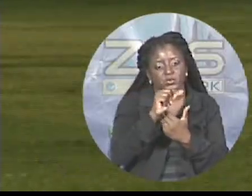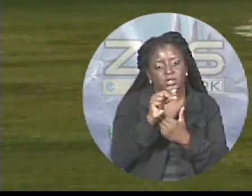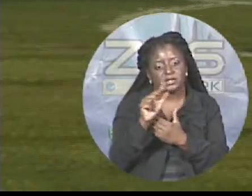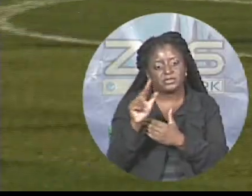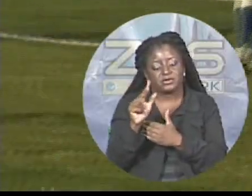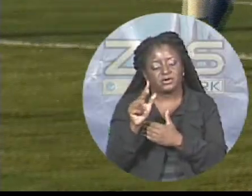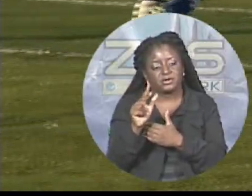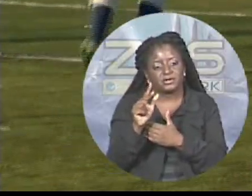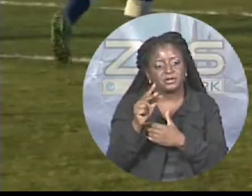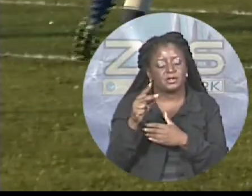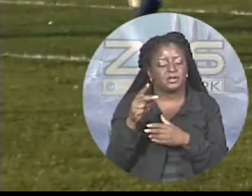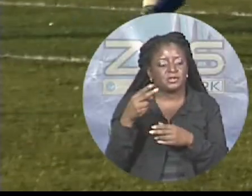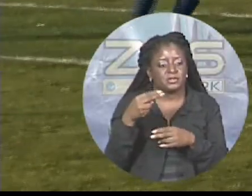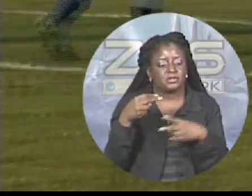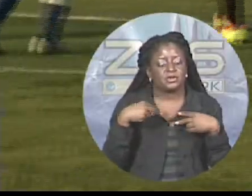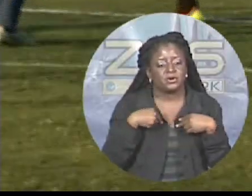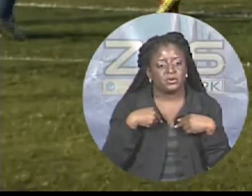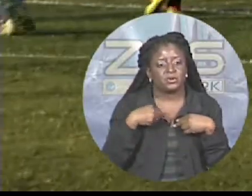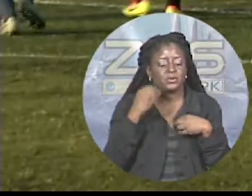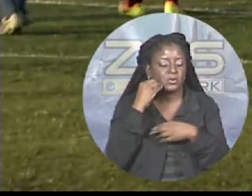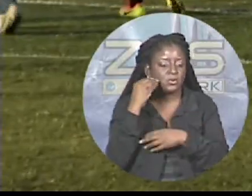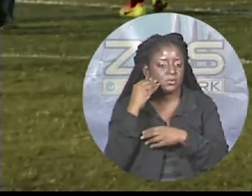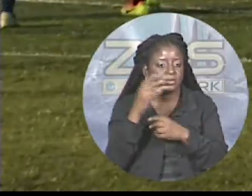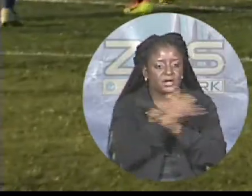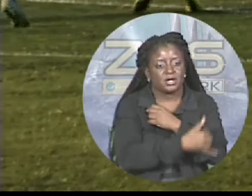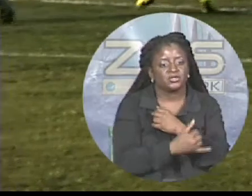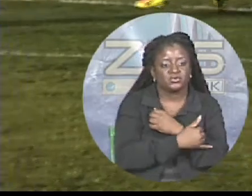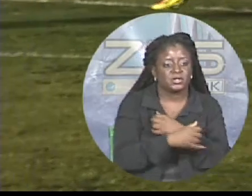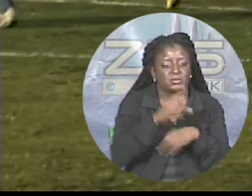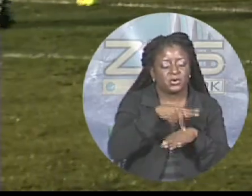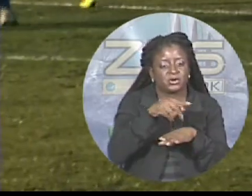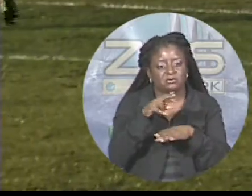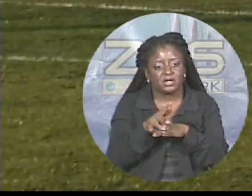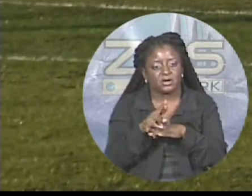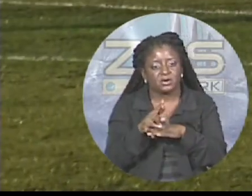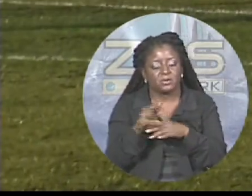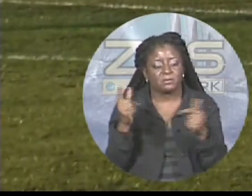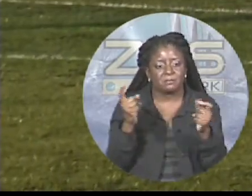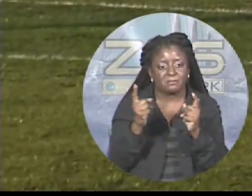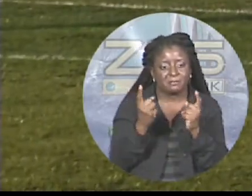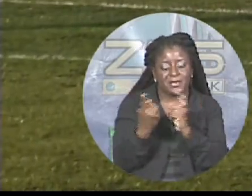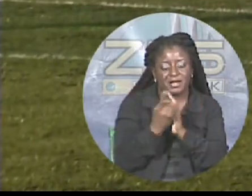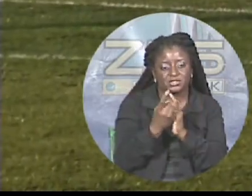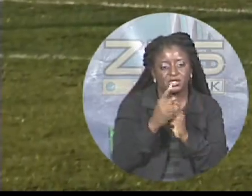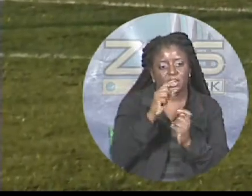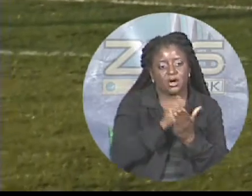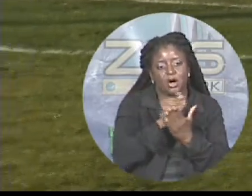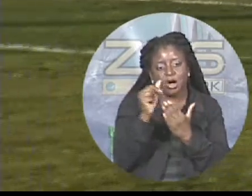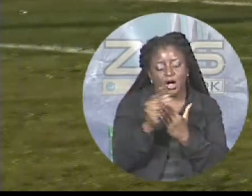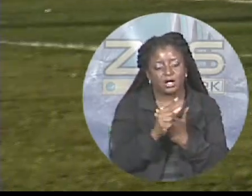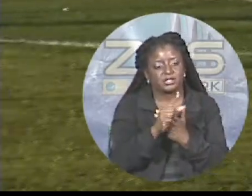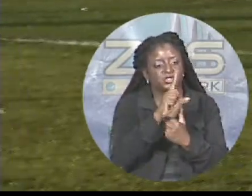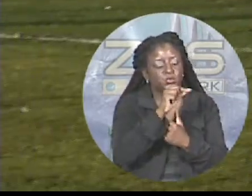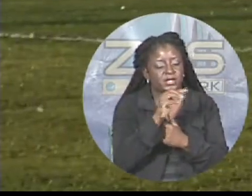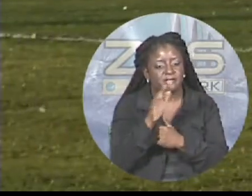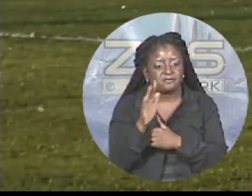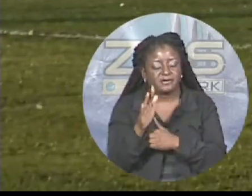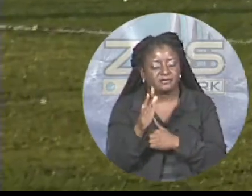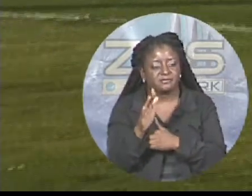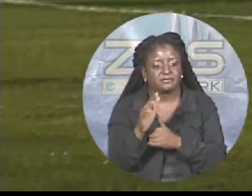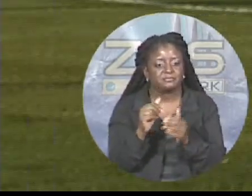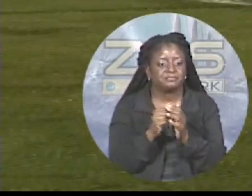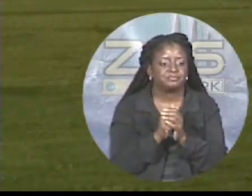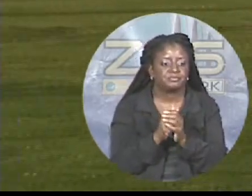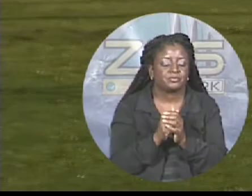country Puerto Rico is a tough side. That match will take place on August 25th, and the game against the Dominican Republic will follow 2 days